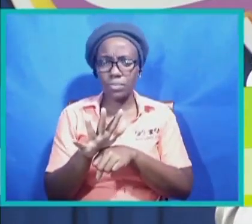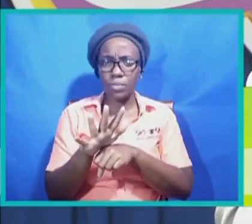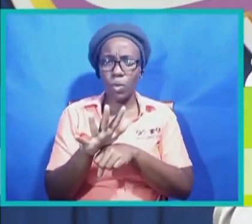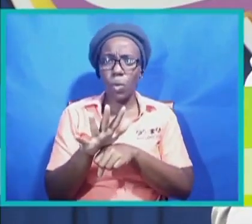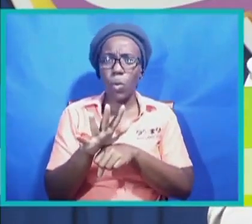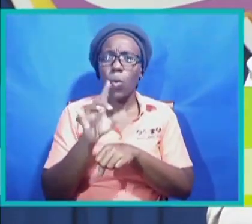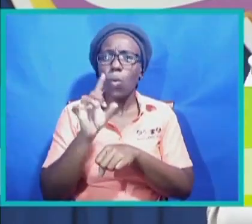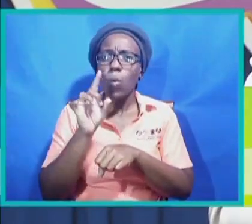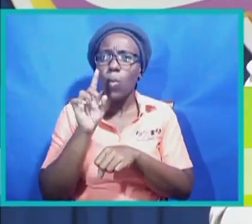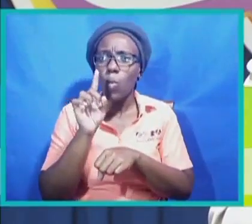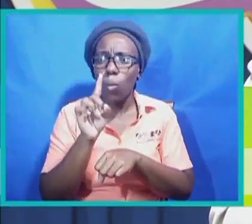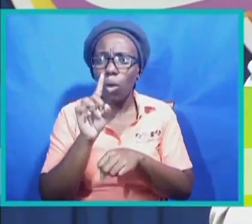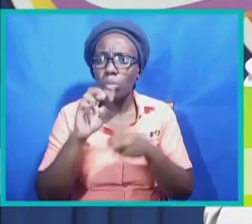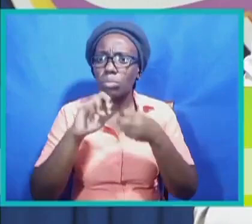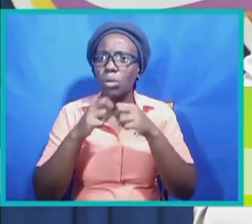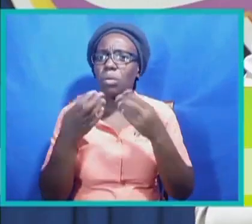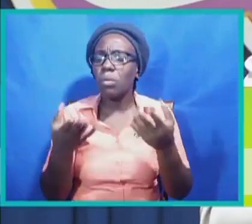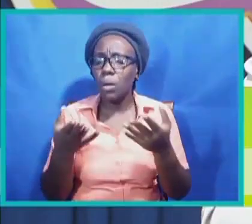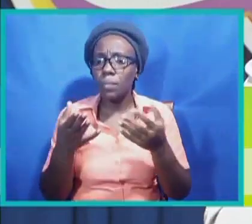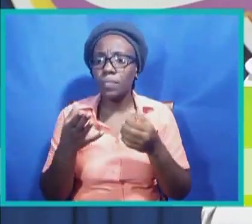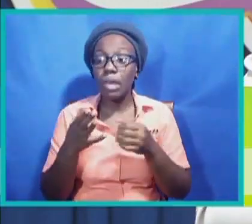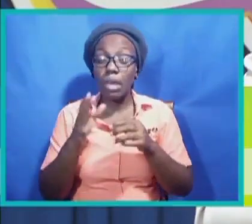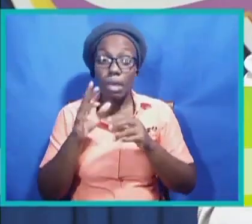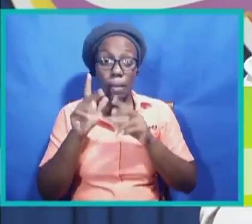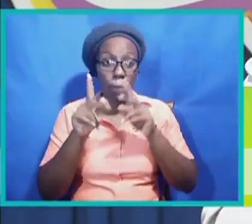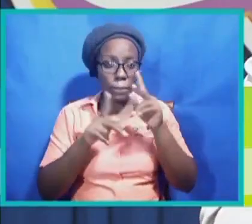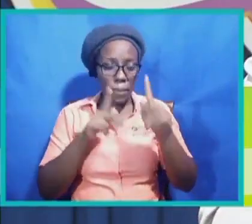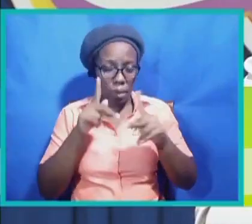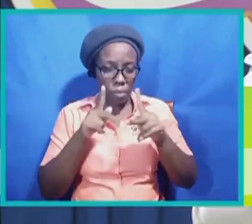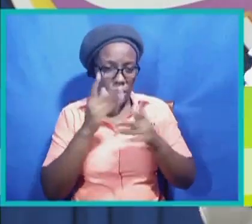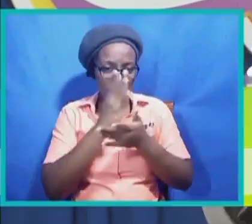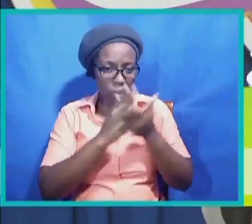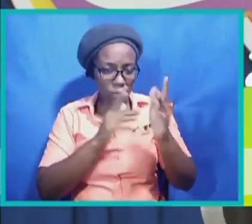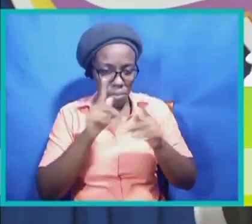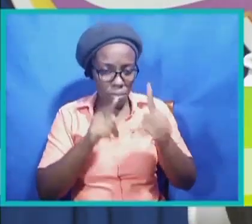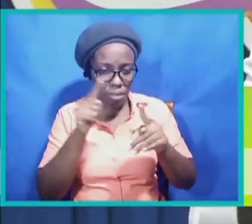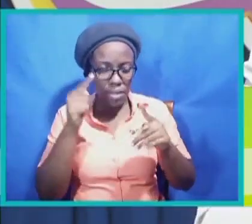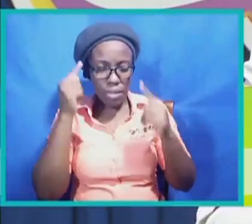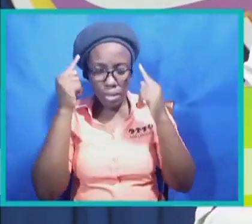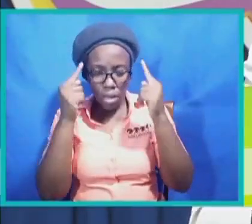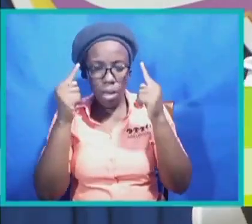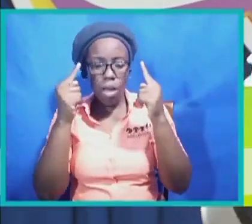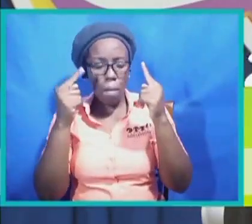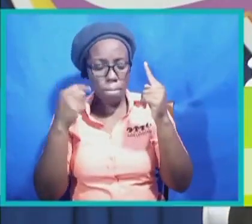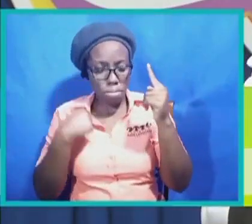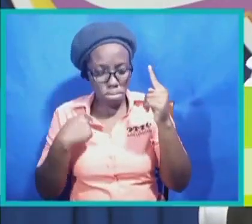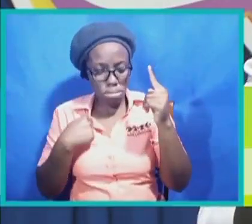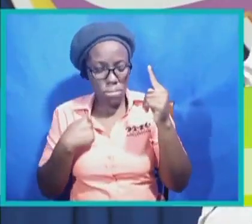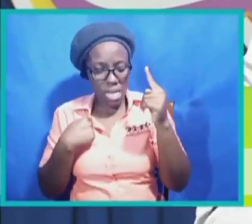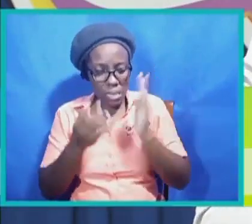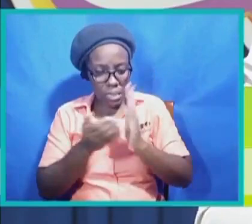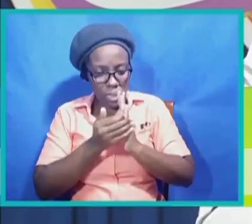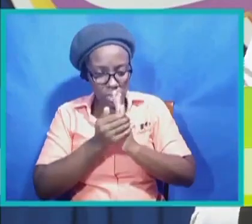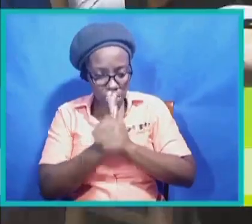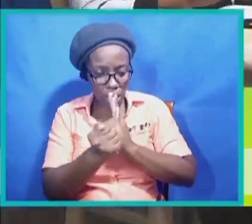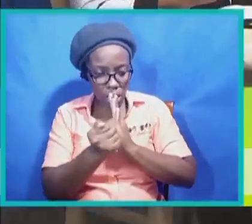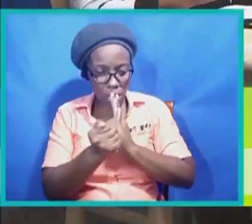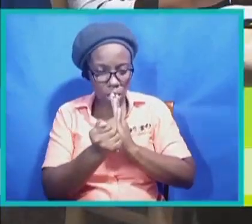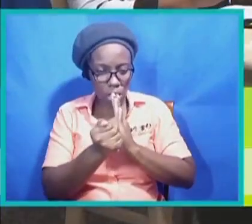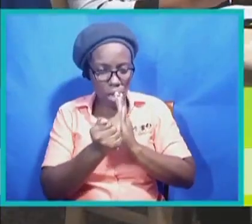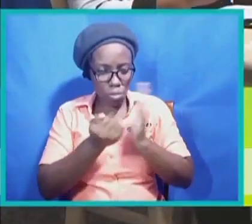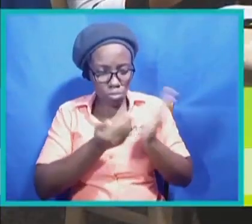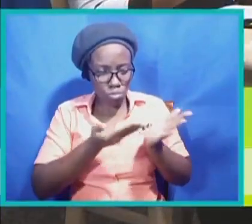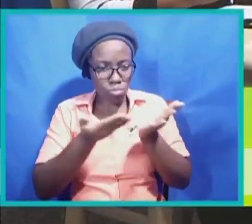what they bring as talent, and talent can work anywhere in the service of any country. So